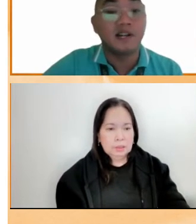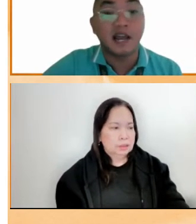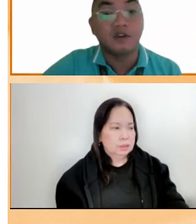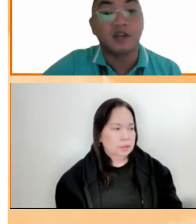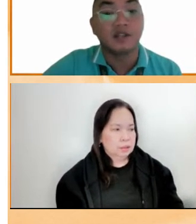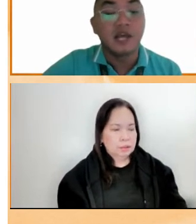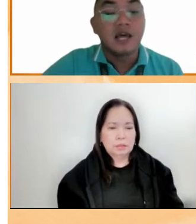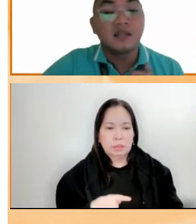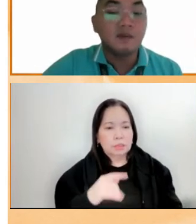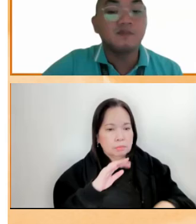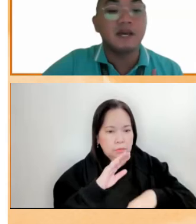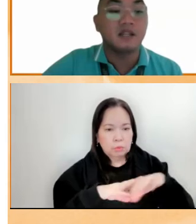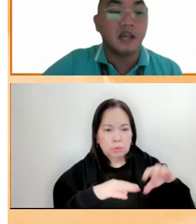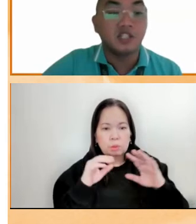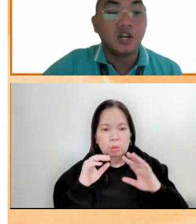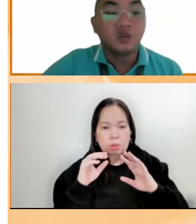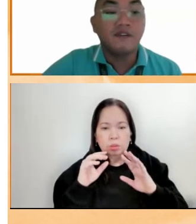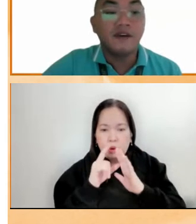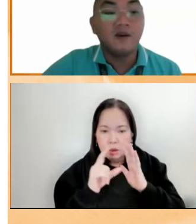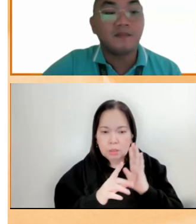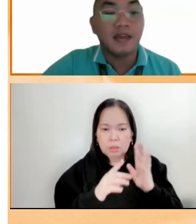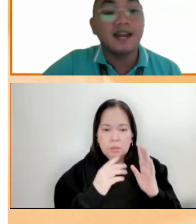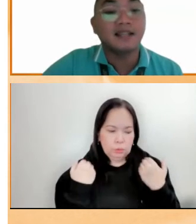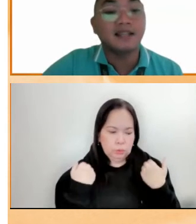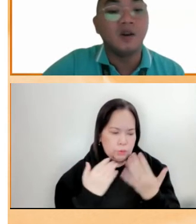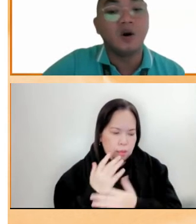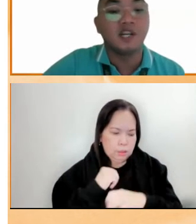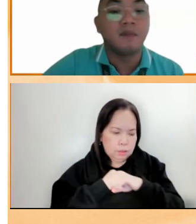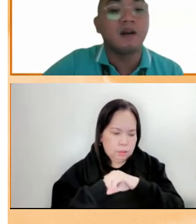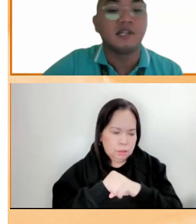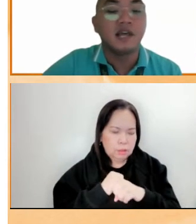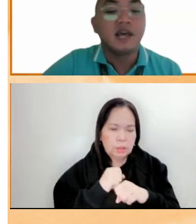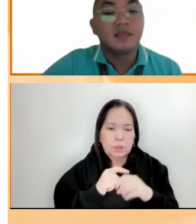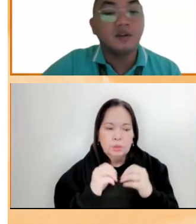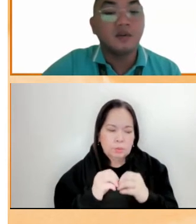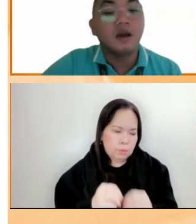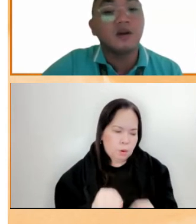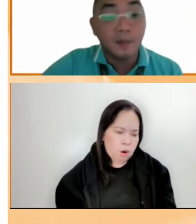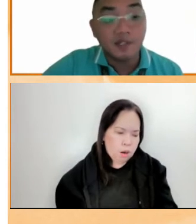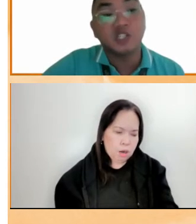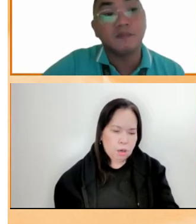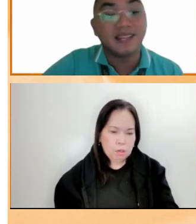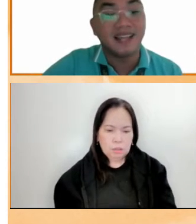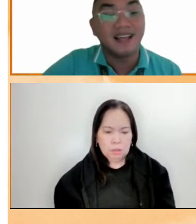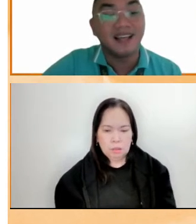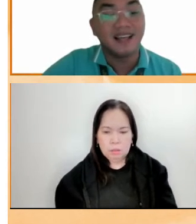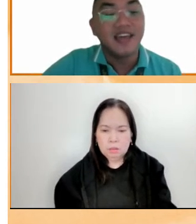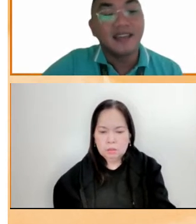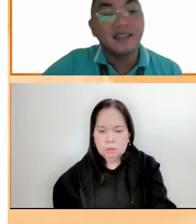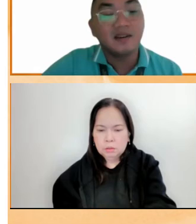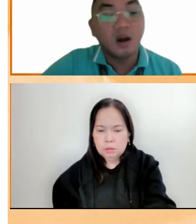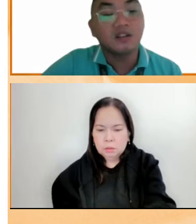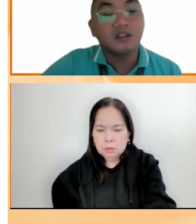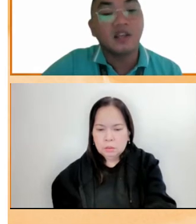rights advocates that they must be engaged to develop enlightened laws and policies that reposition mental health